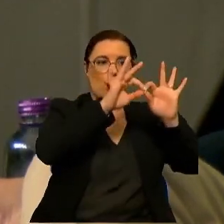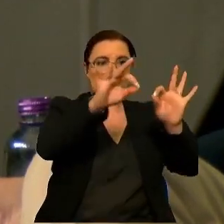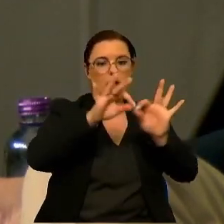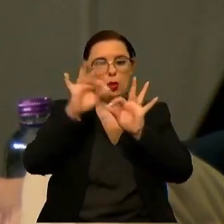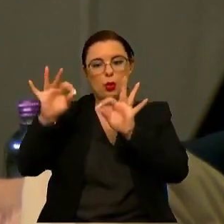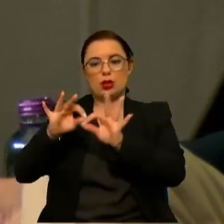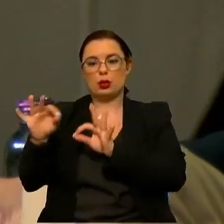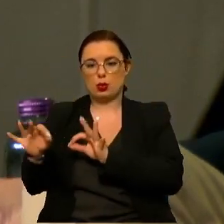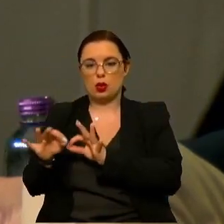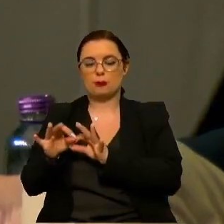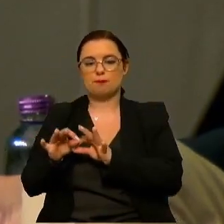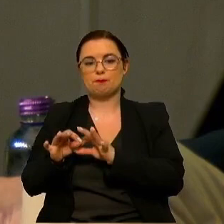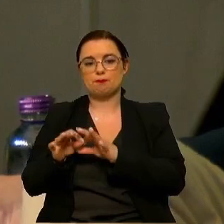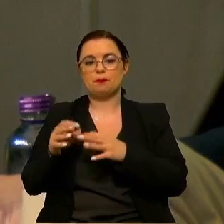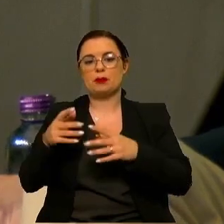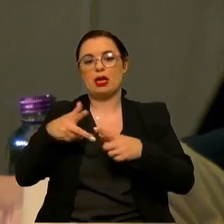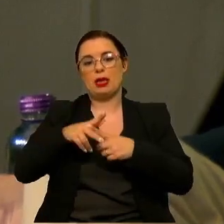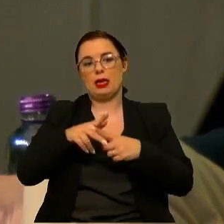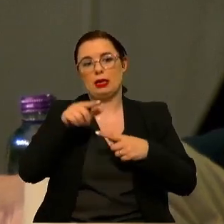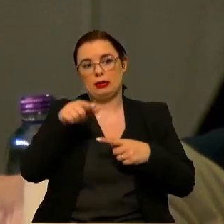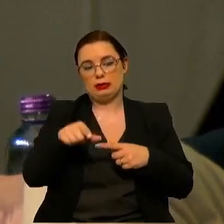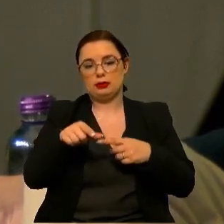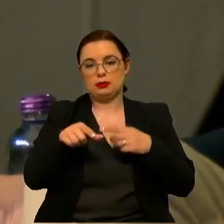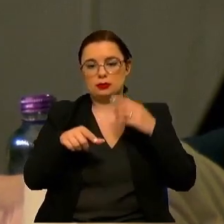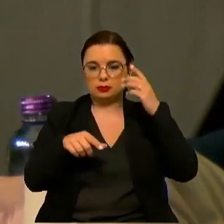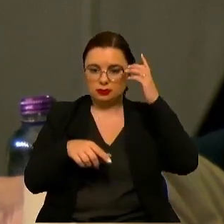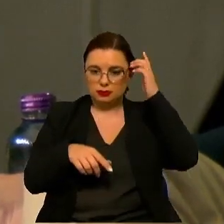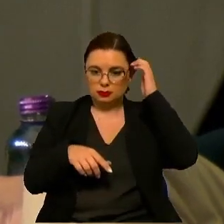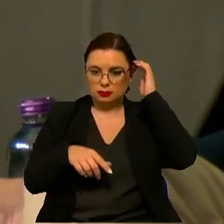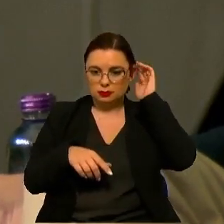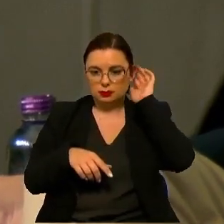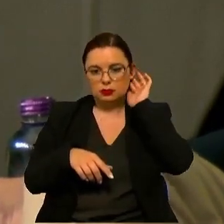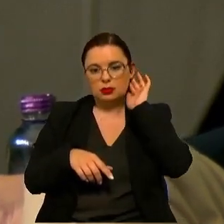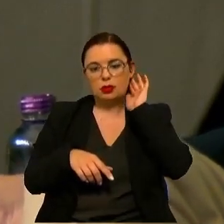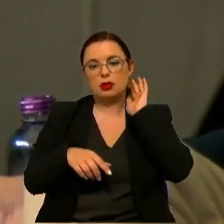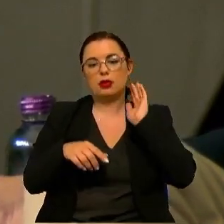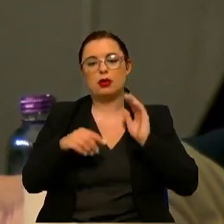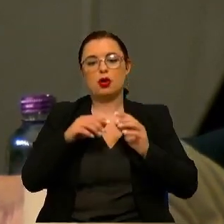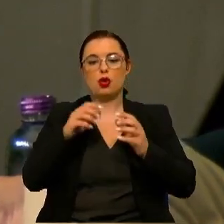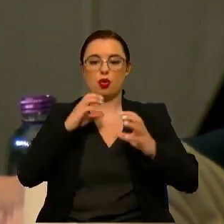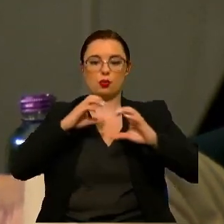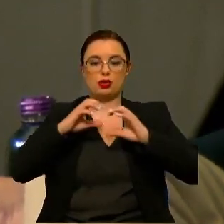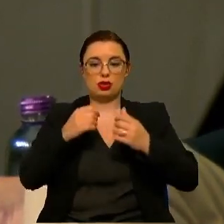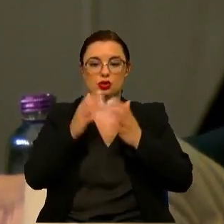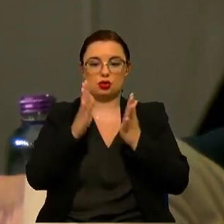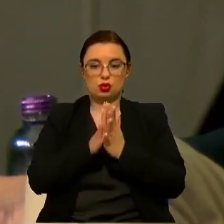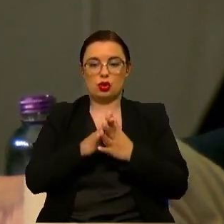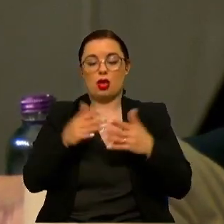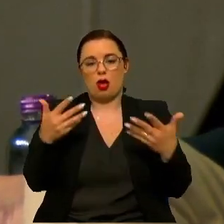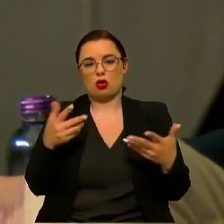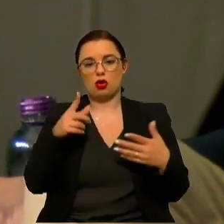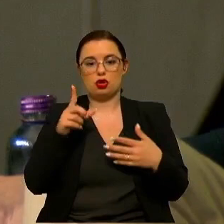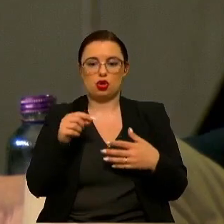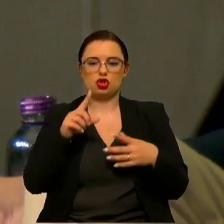standardization of this type of equipment, and then the communication which will be carried out. We have with